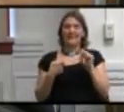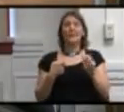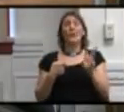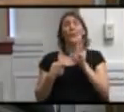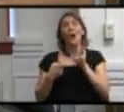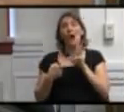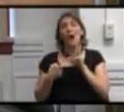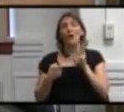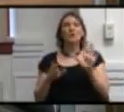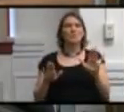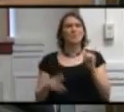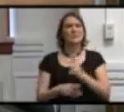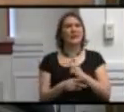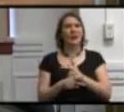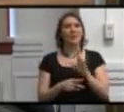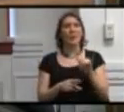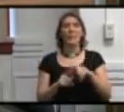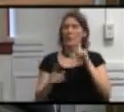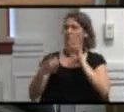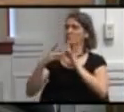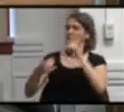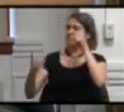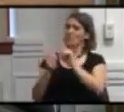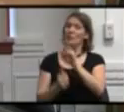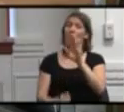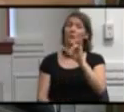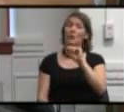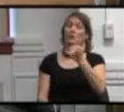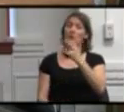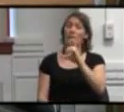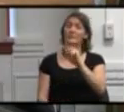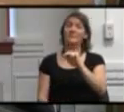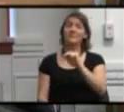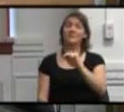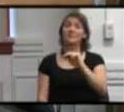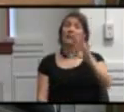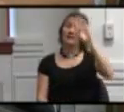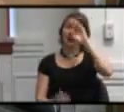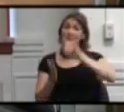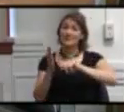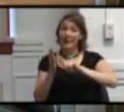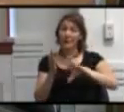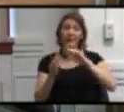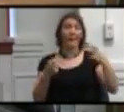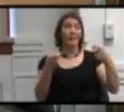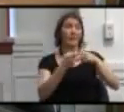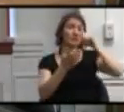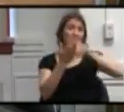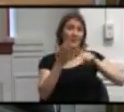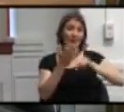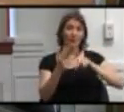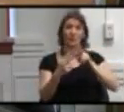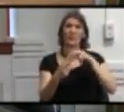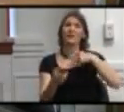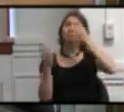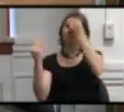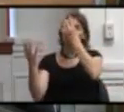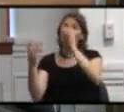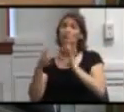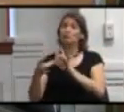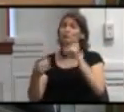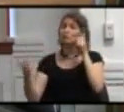meters. Oh. Right, yeah. Right. But we've been working with Brian Johnson, the fire inspector, as well as the electrical inspector. Keeping him updated. And